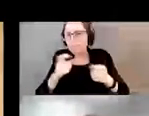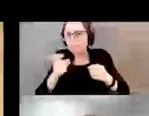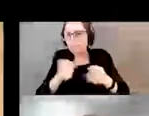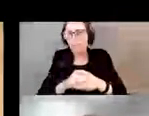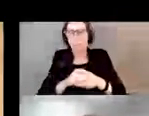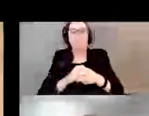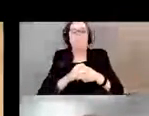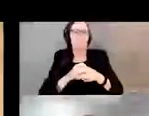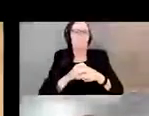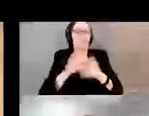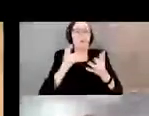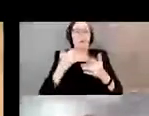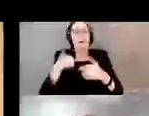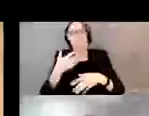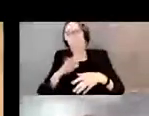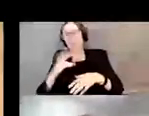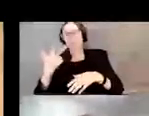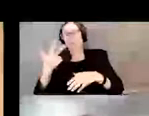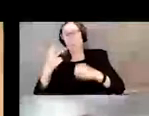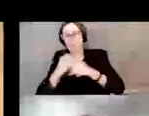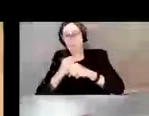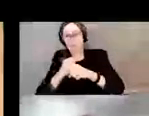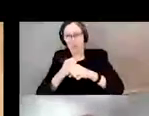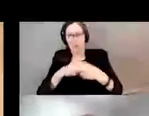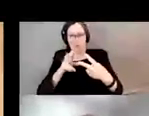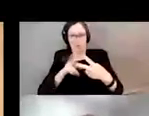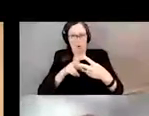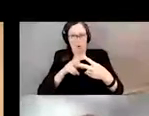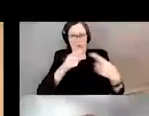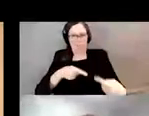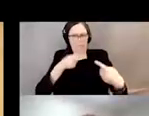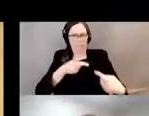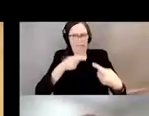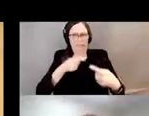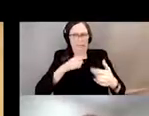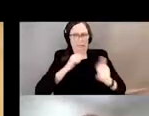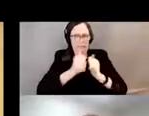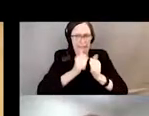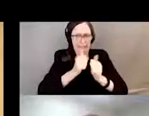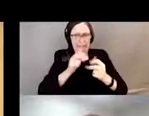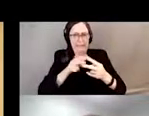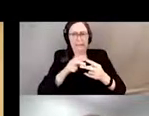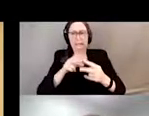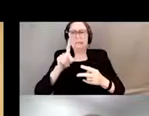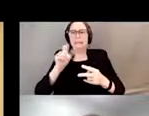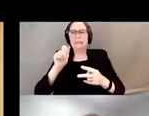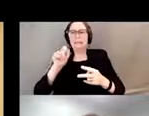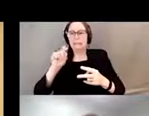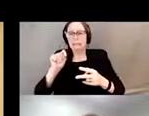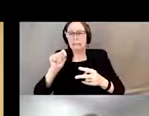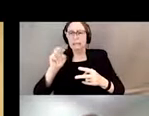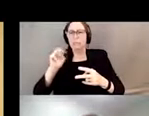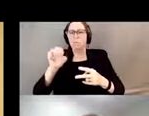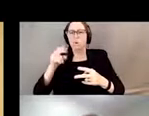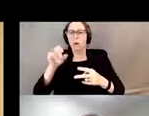You have a 3-year period where it's just these two fighting it out amongst themselves. Dost Muhammad Khan looks like he